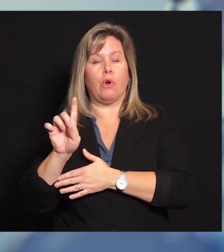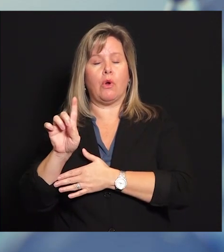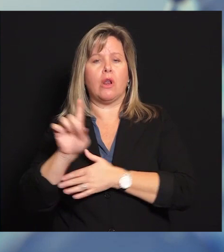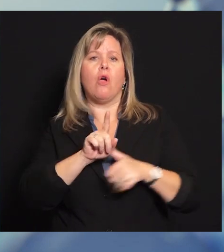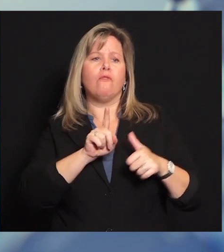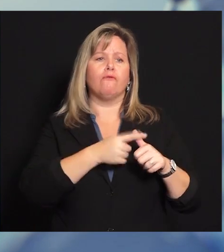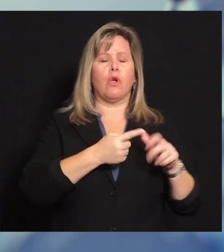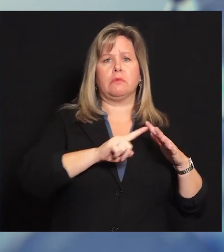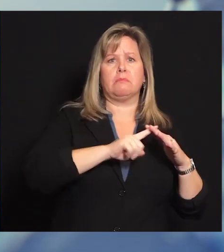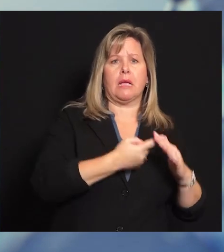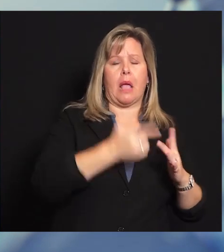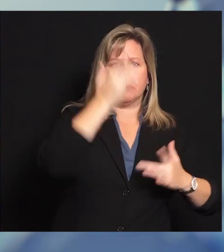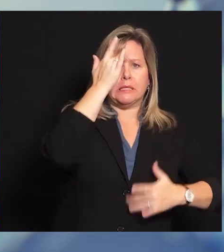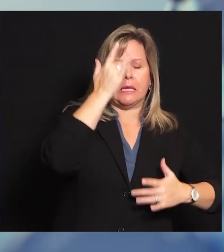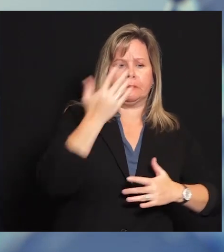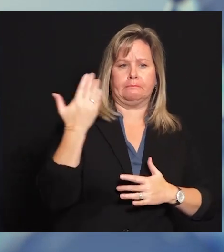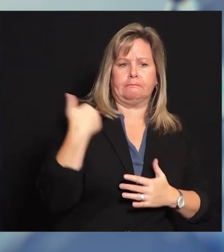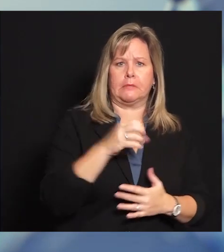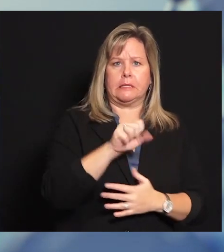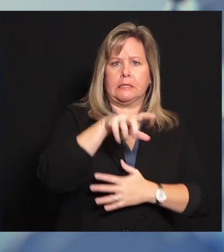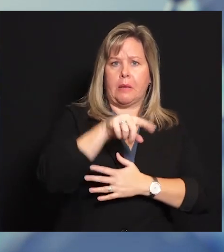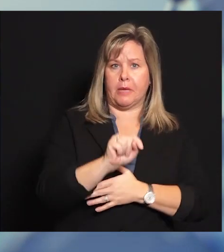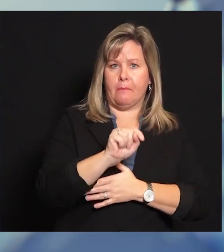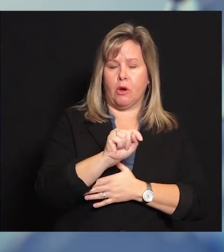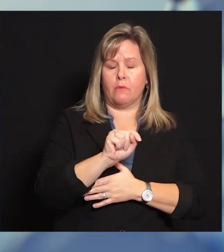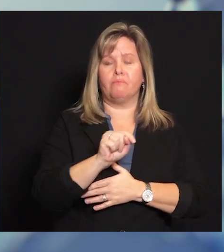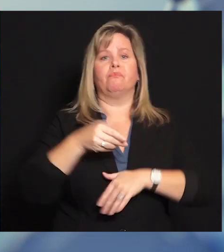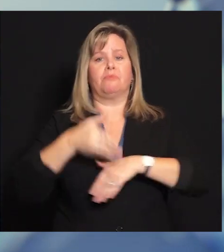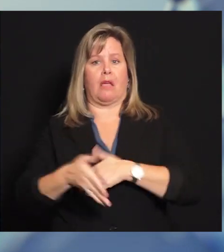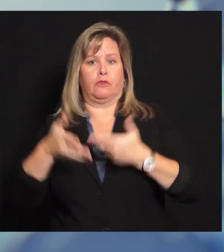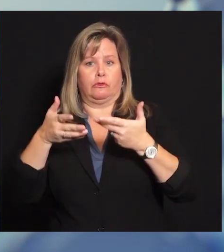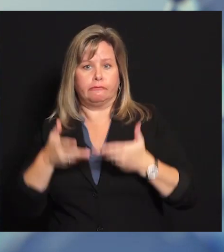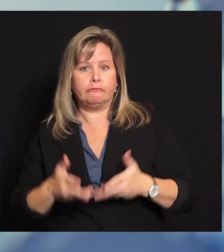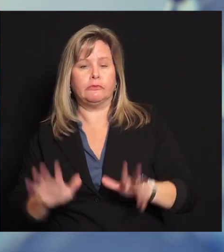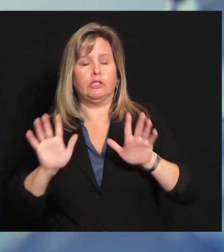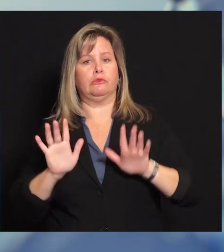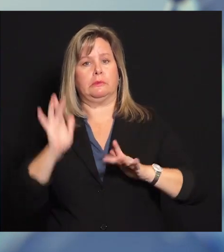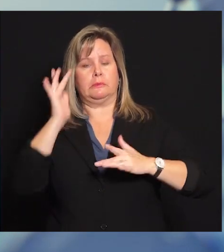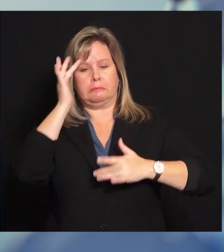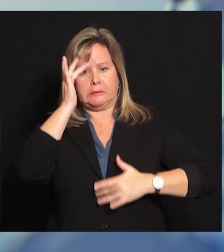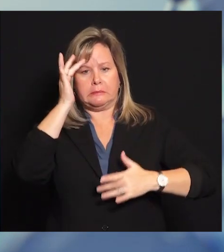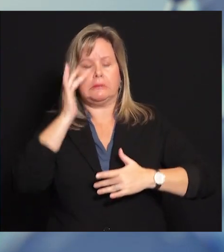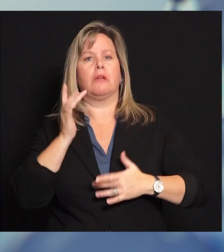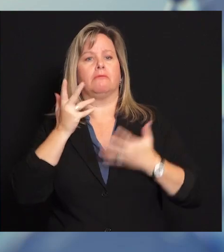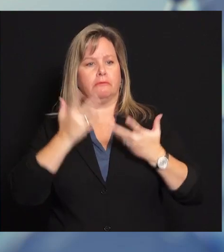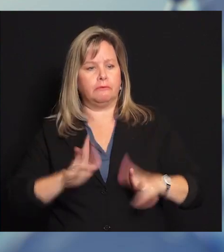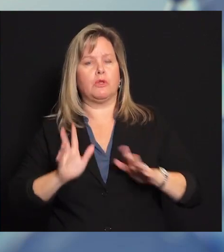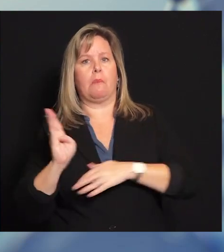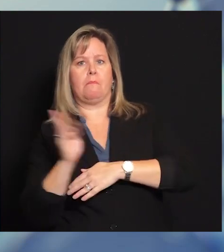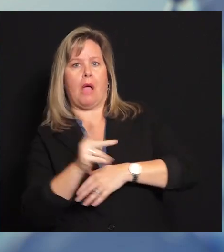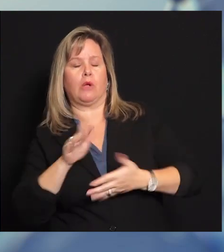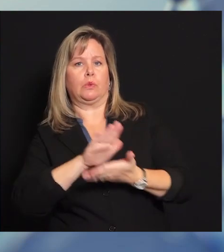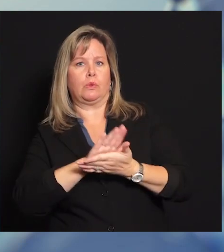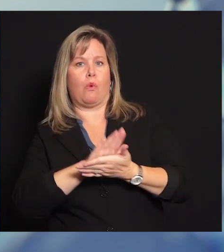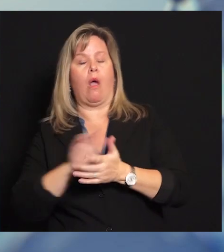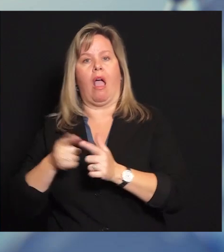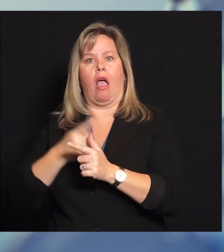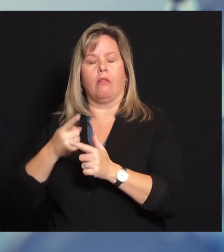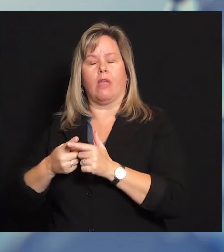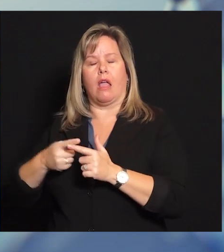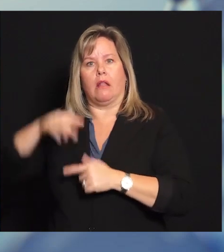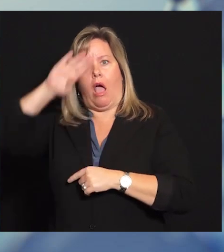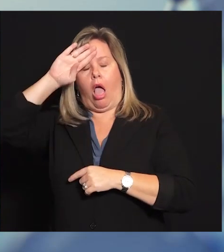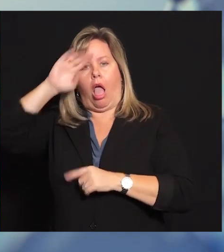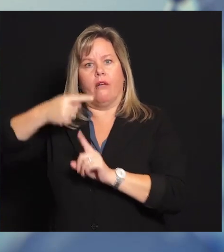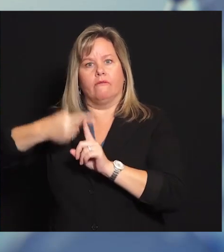after his mild symptoms had subsided and Bowman had returned to school, a fever forced his parents to bring him to the emergency room at